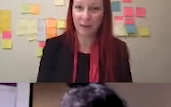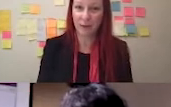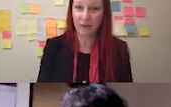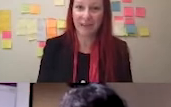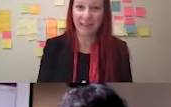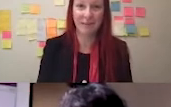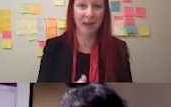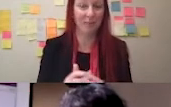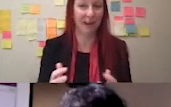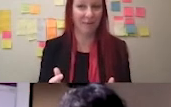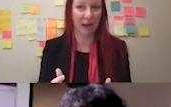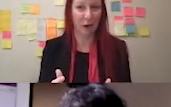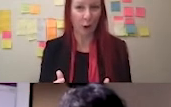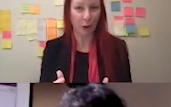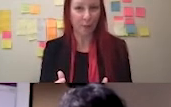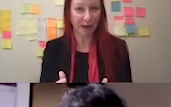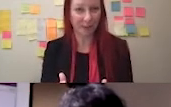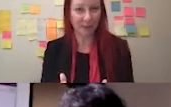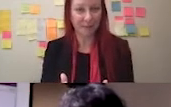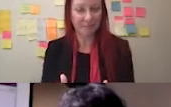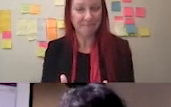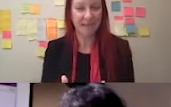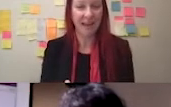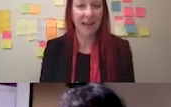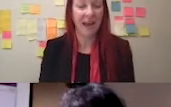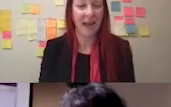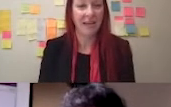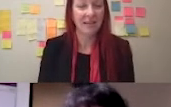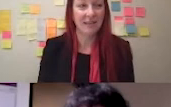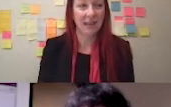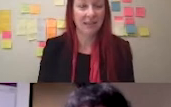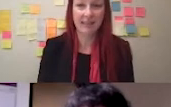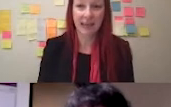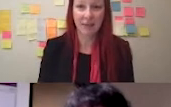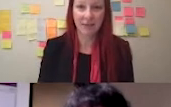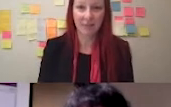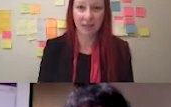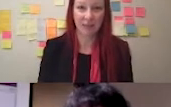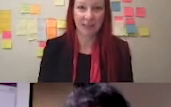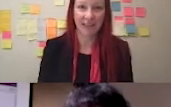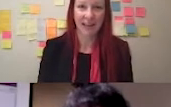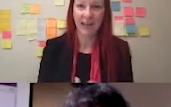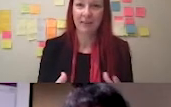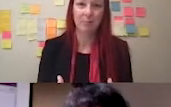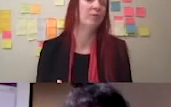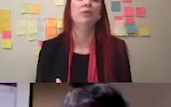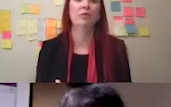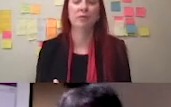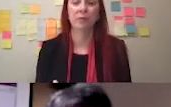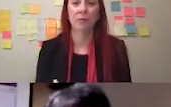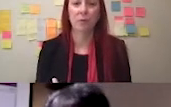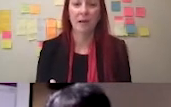but COVID taught me to be able to have it at home as well. And it's a savouring moment. It's